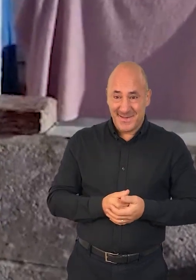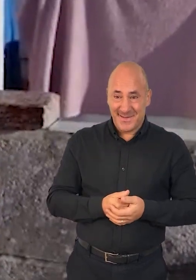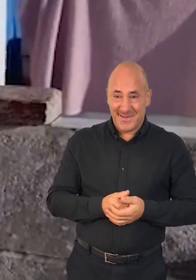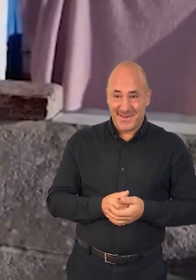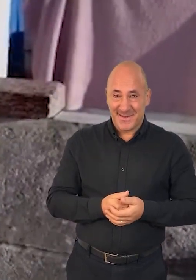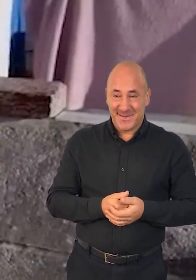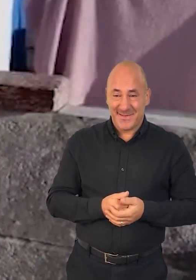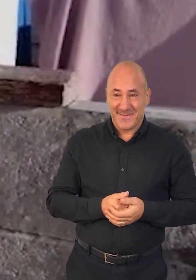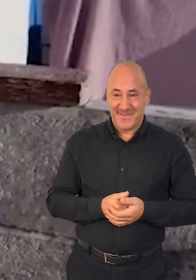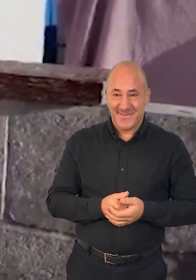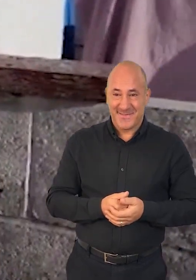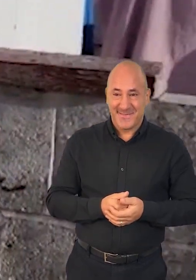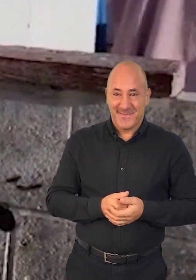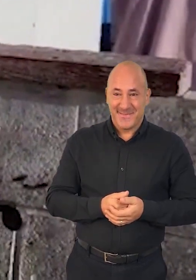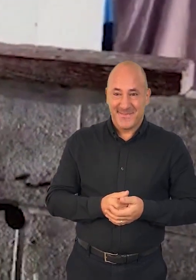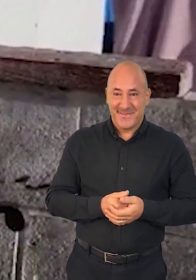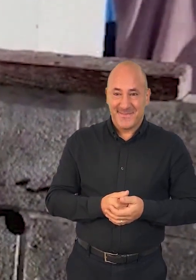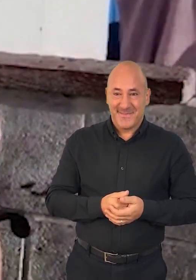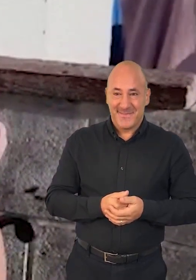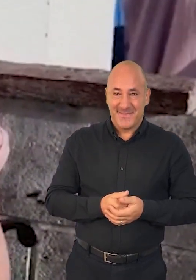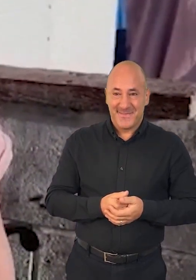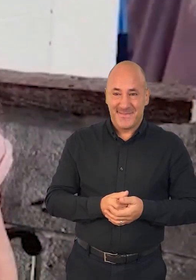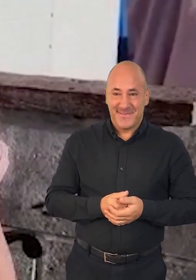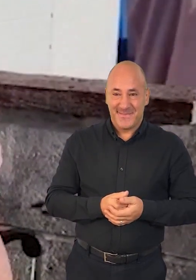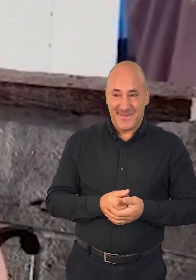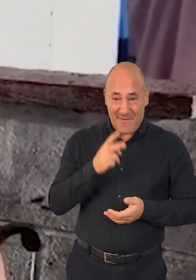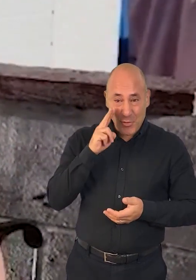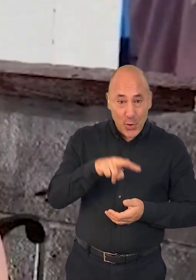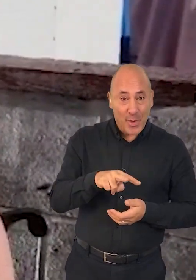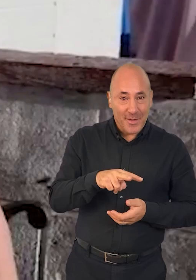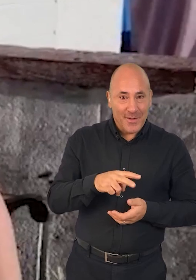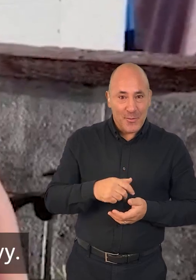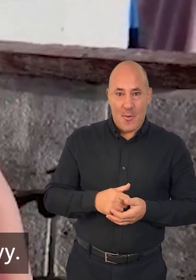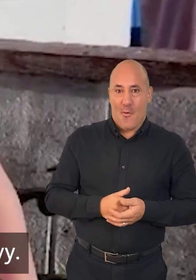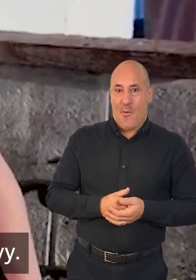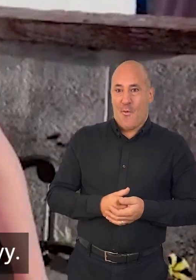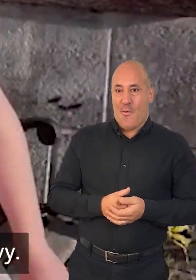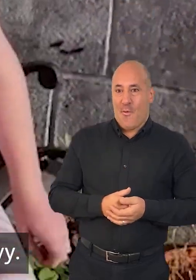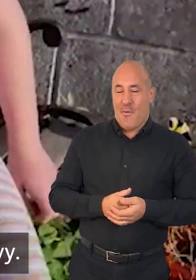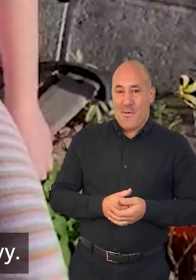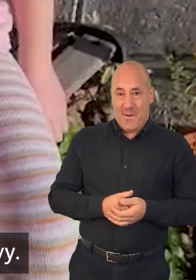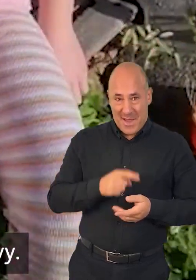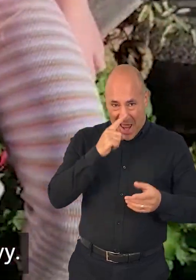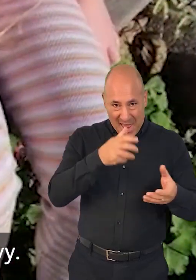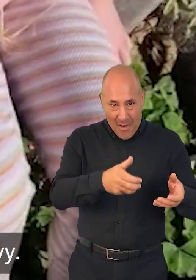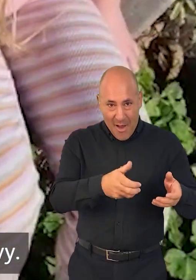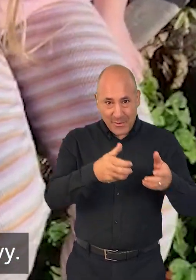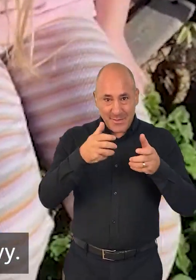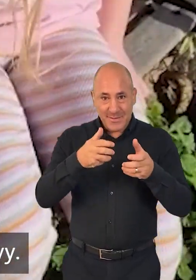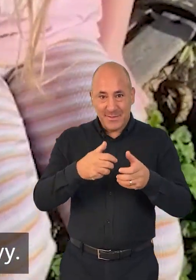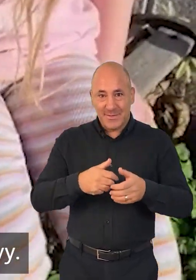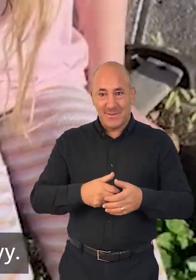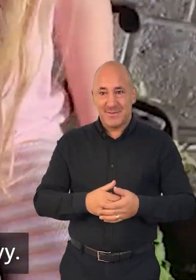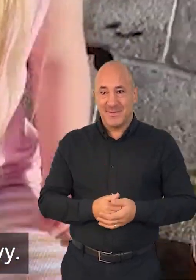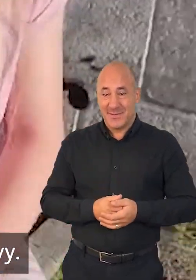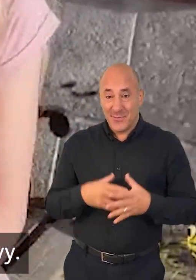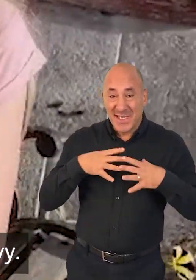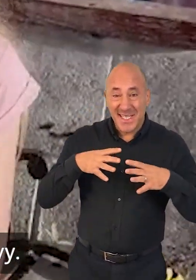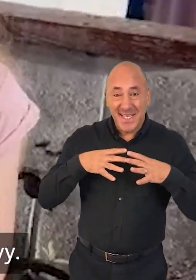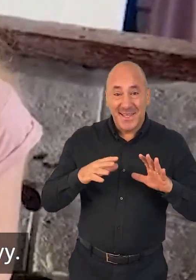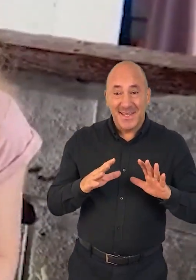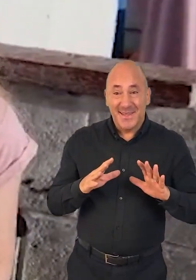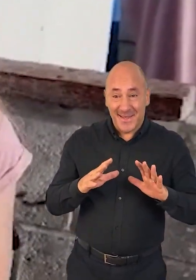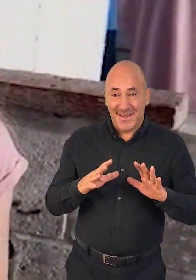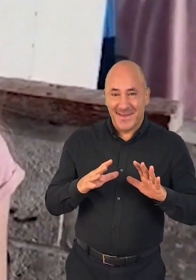here. Oh. Have a look. Oh, whoa! You can take it out if you like,